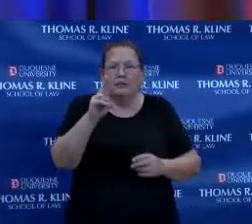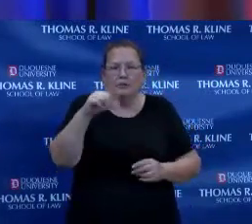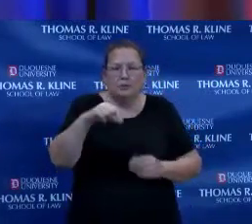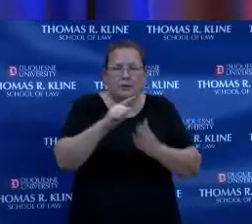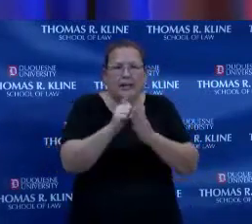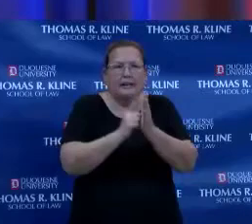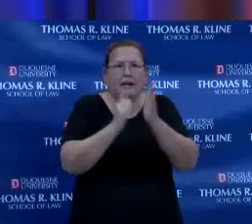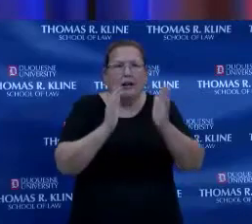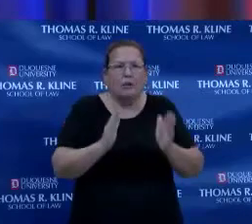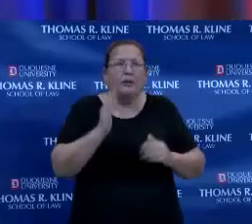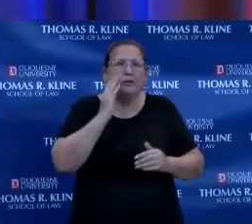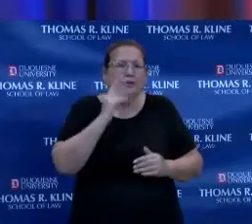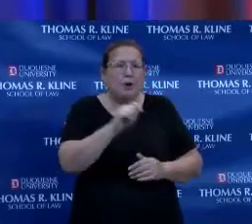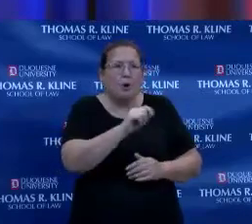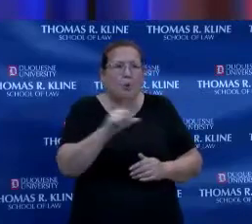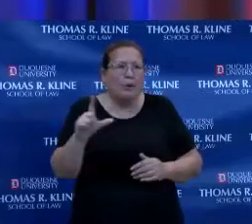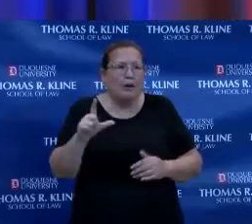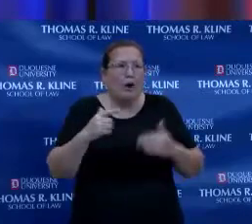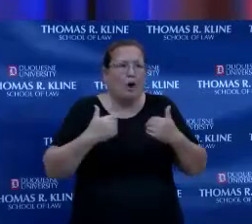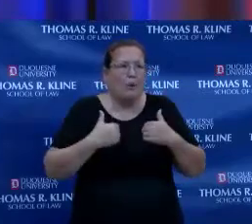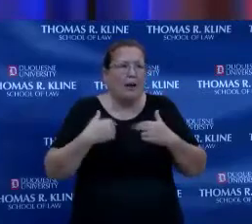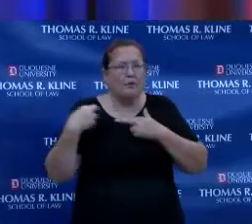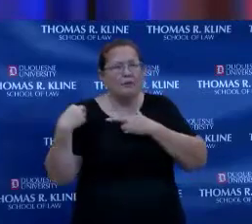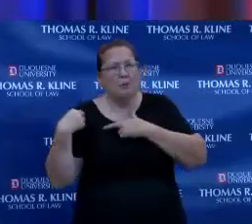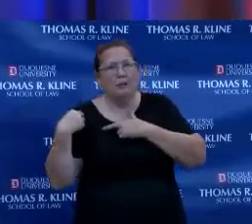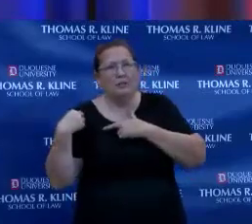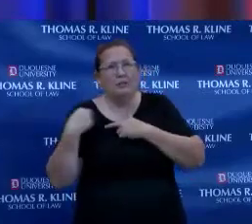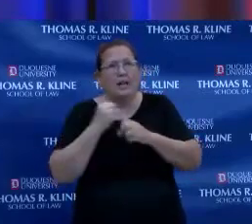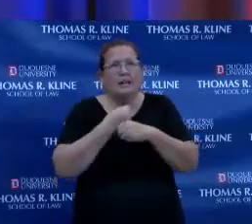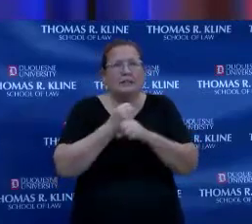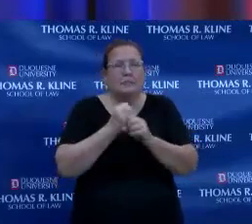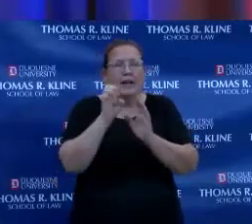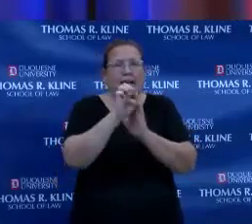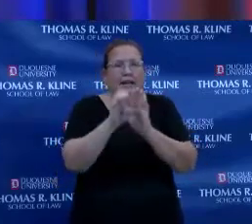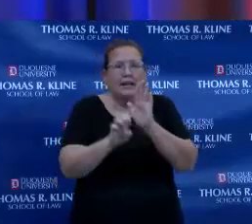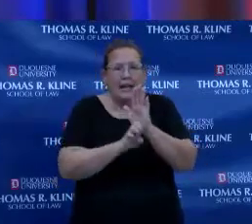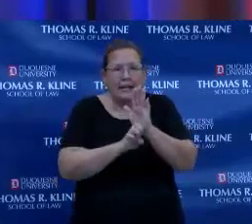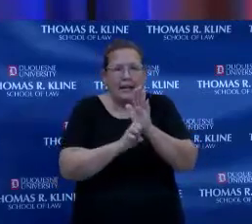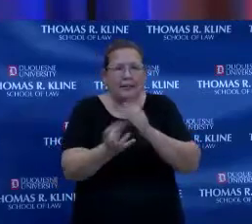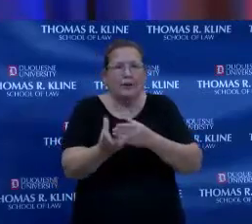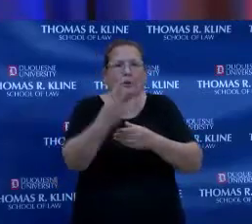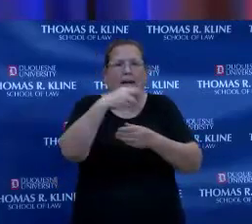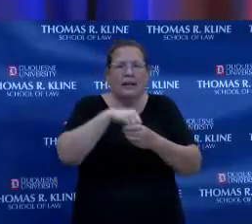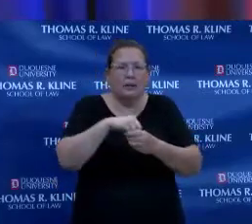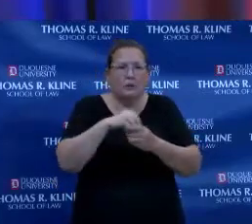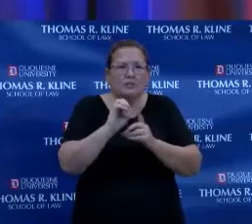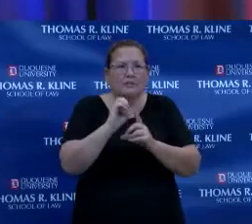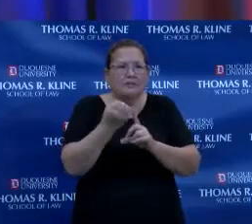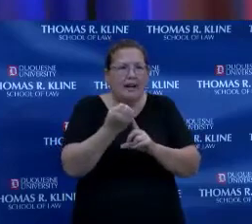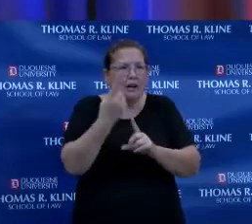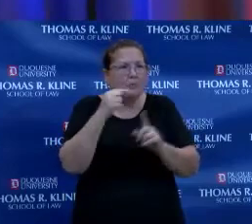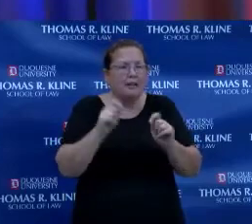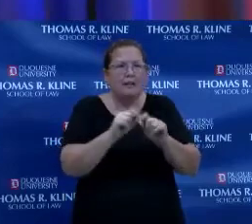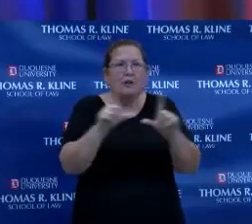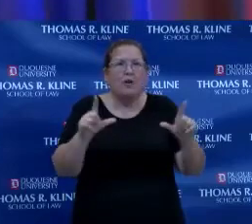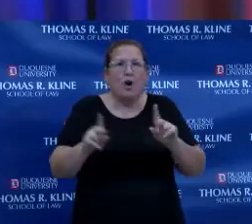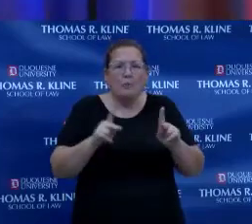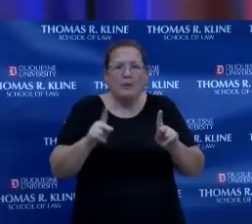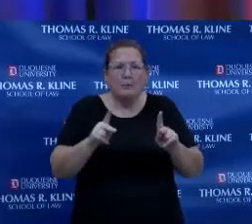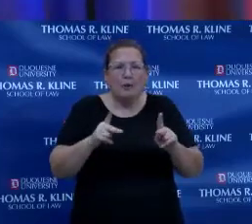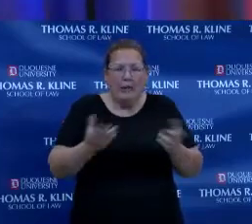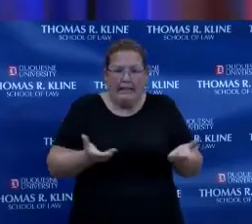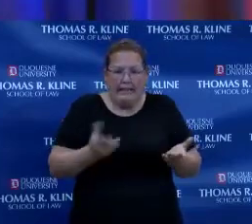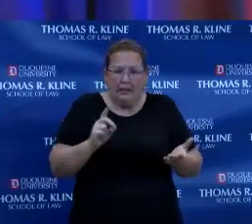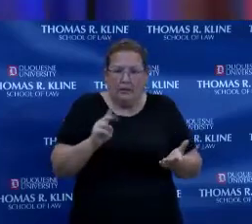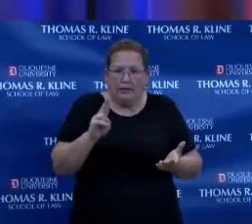have a responsibility to create an equitable and inclusive environment for all, and not only while we are here at Duquesne, but